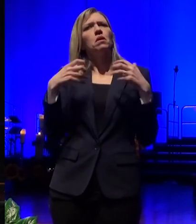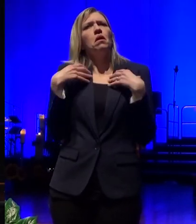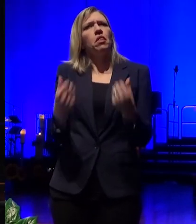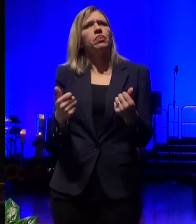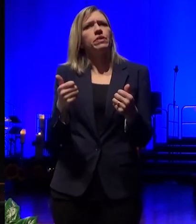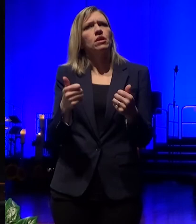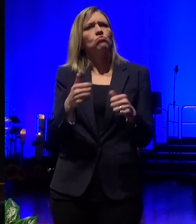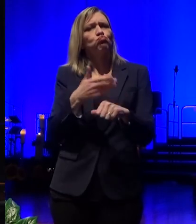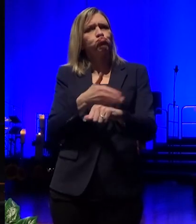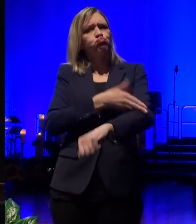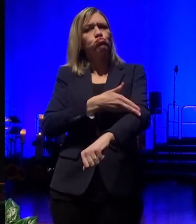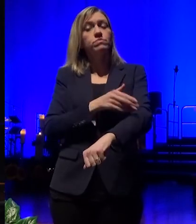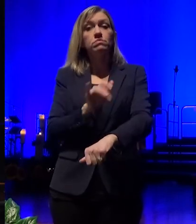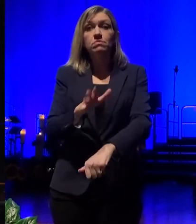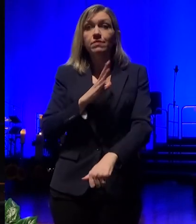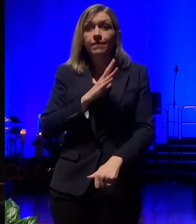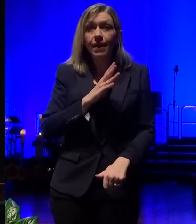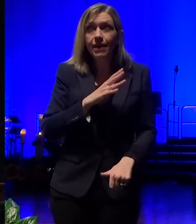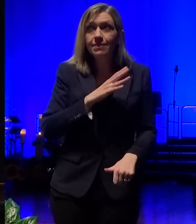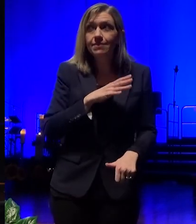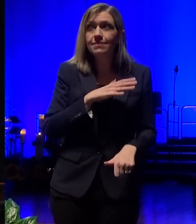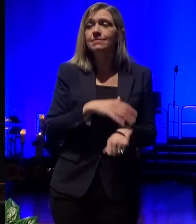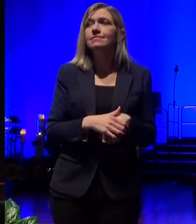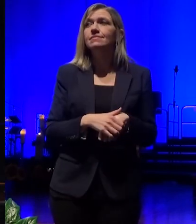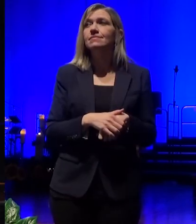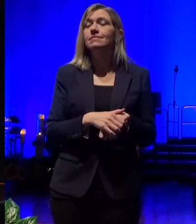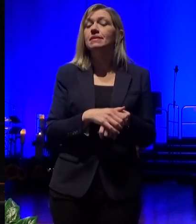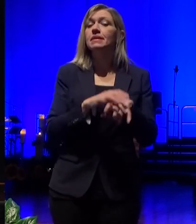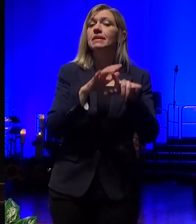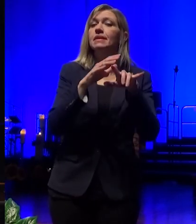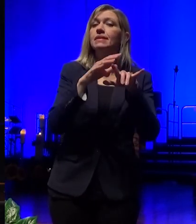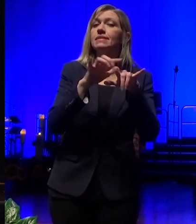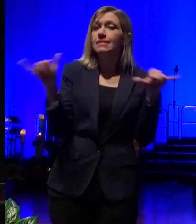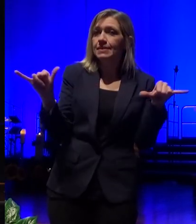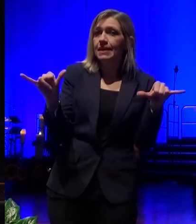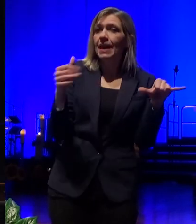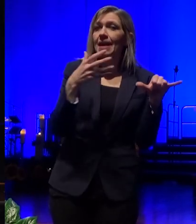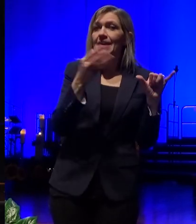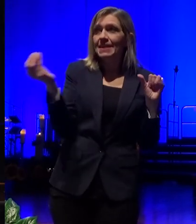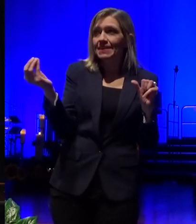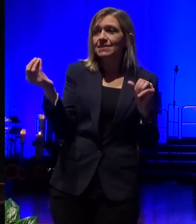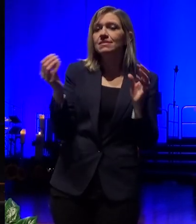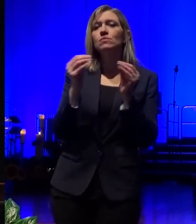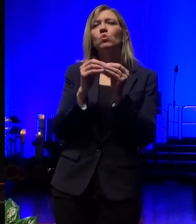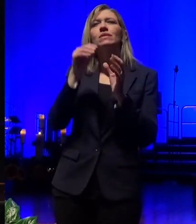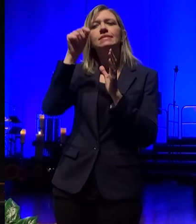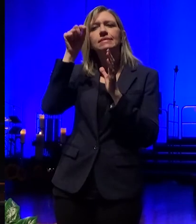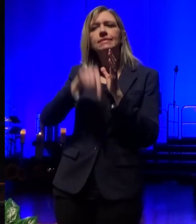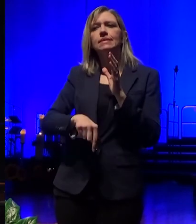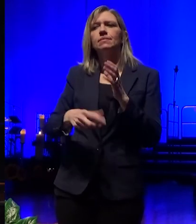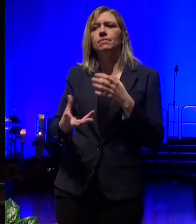That's fine. That's good. And a deeper embodiment of the health and